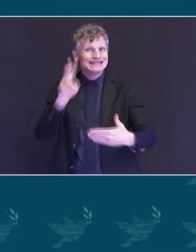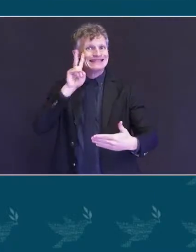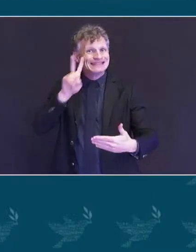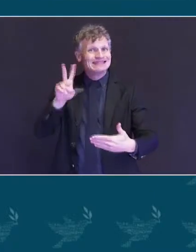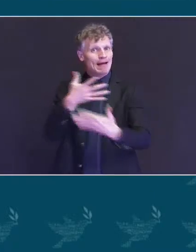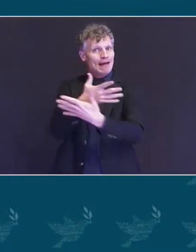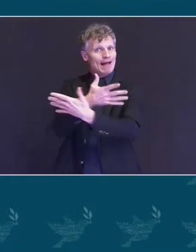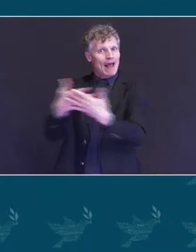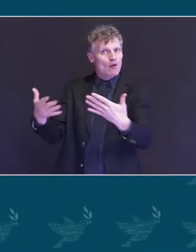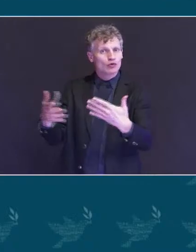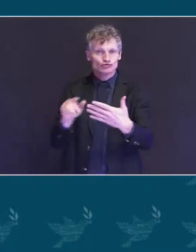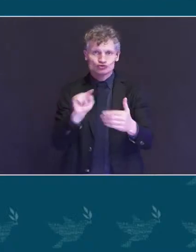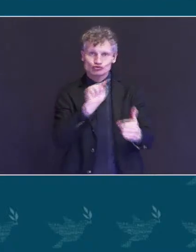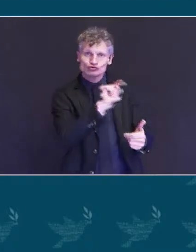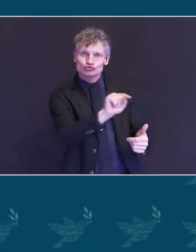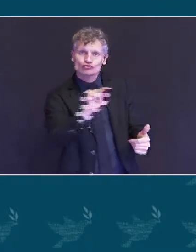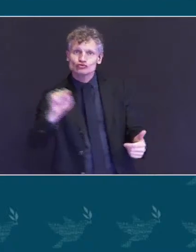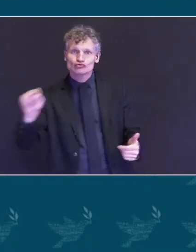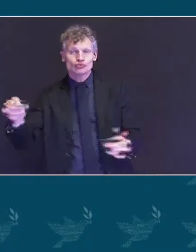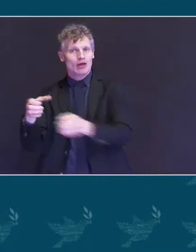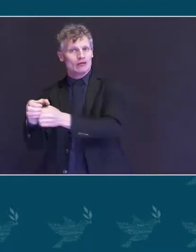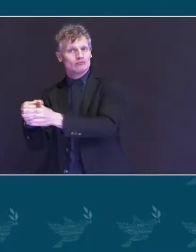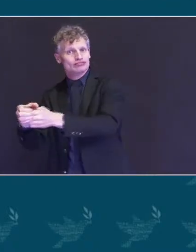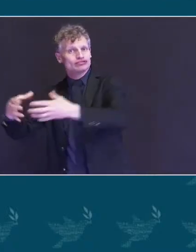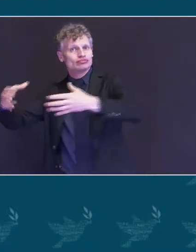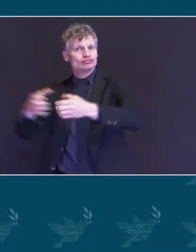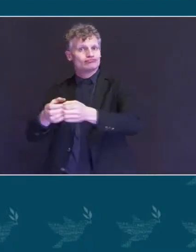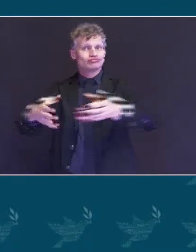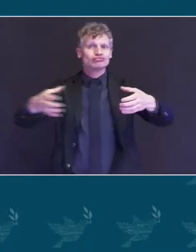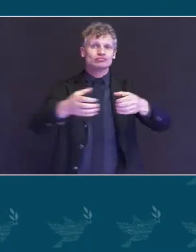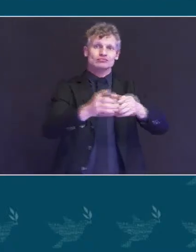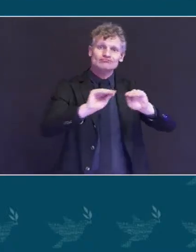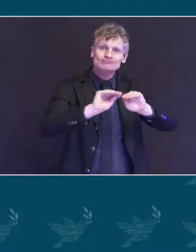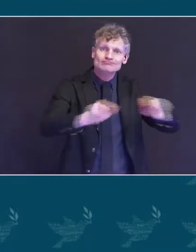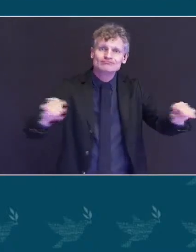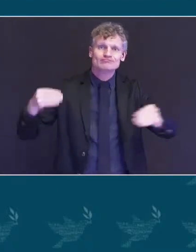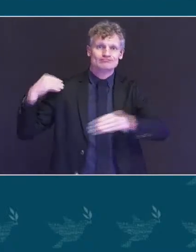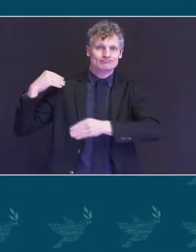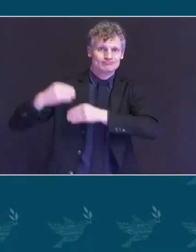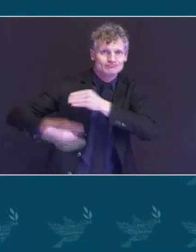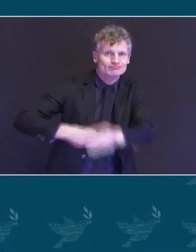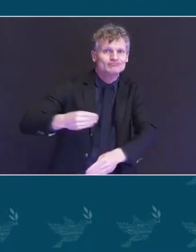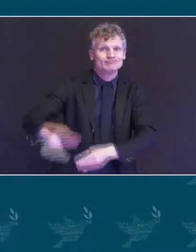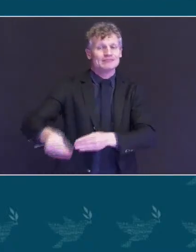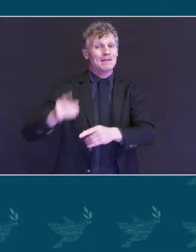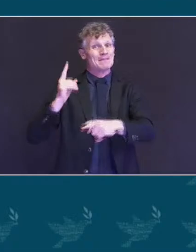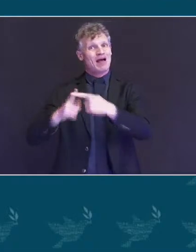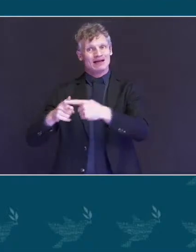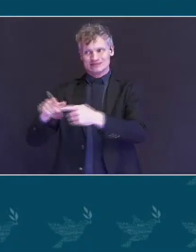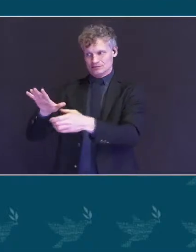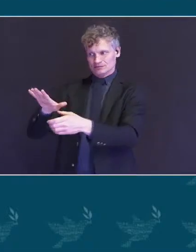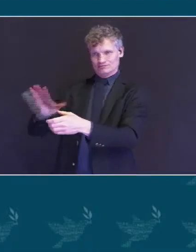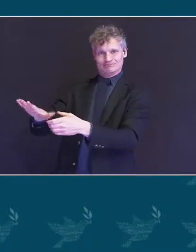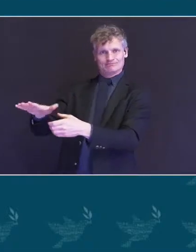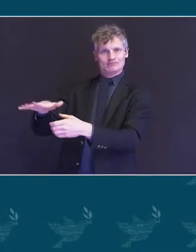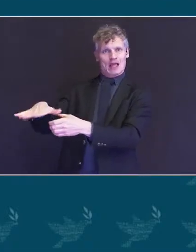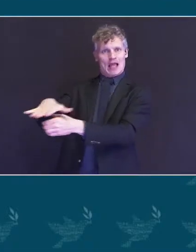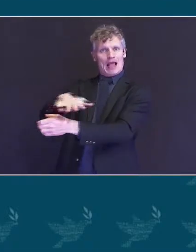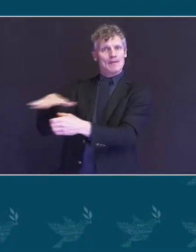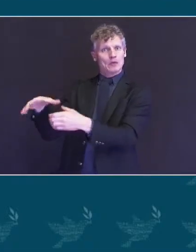these languages, ensure that there's proper advocacy in the communities,